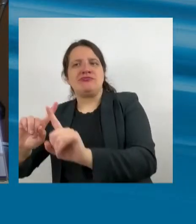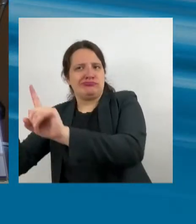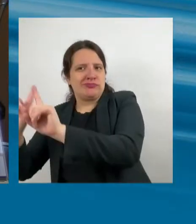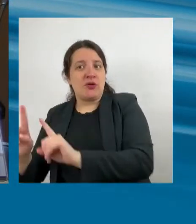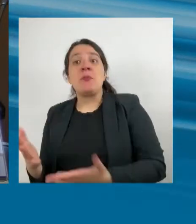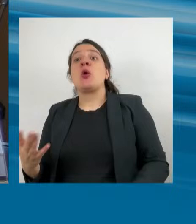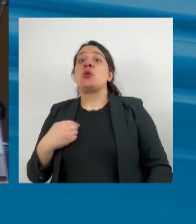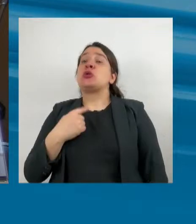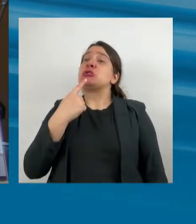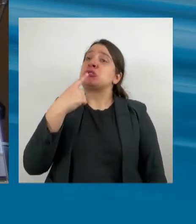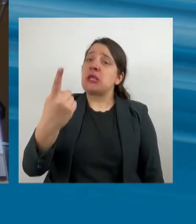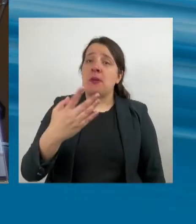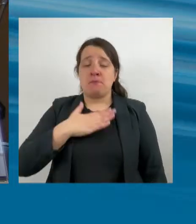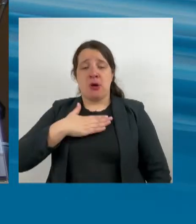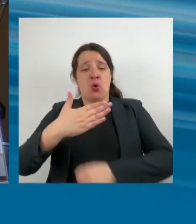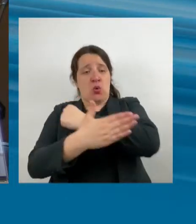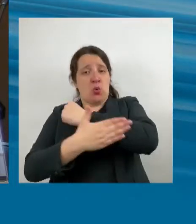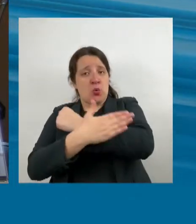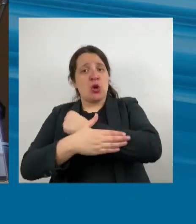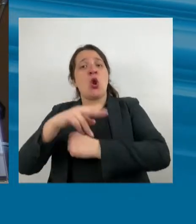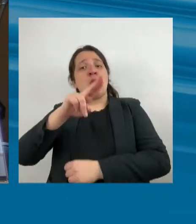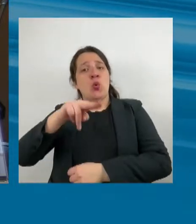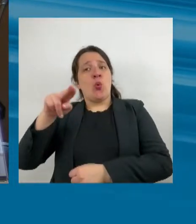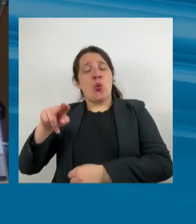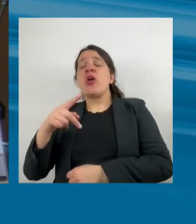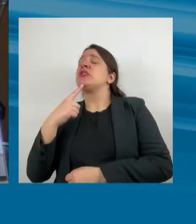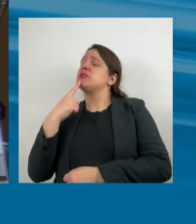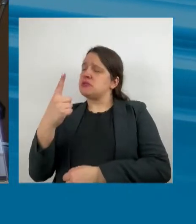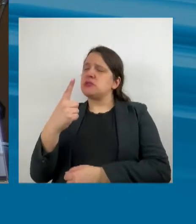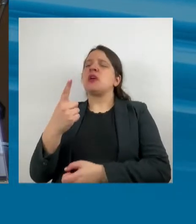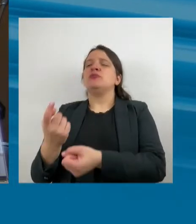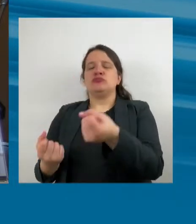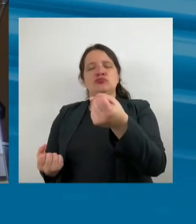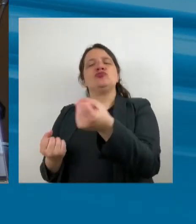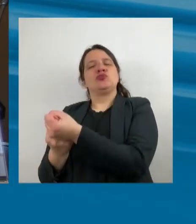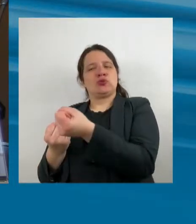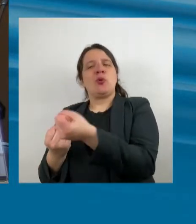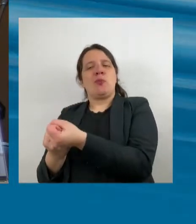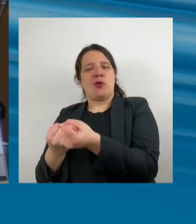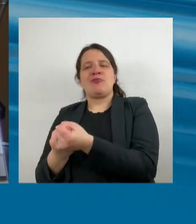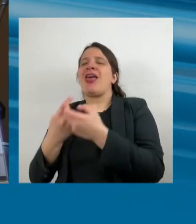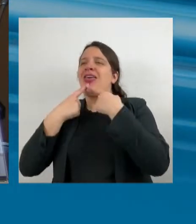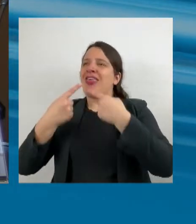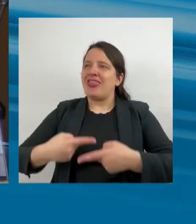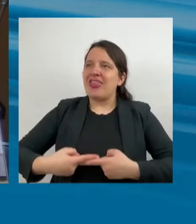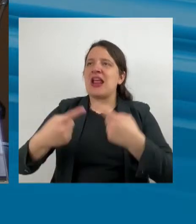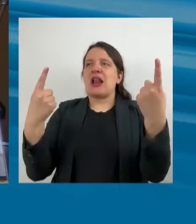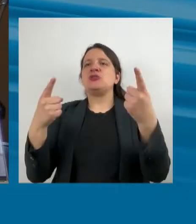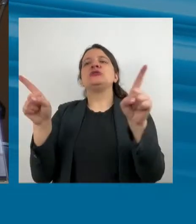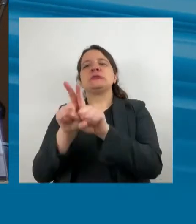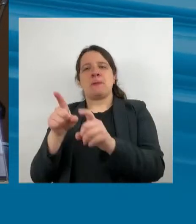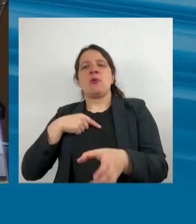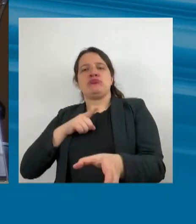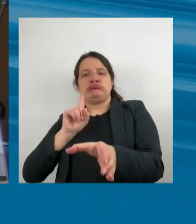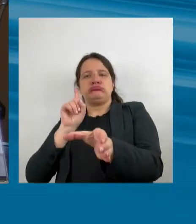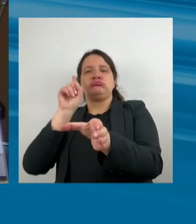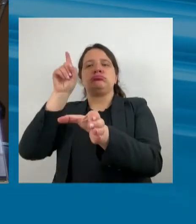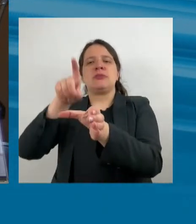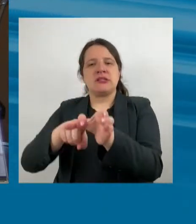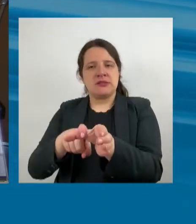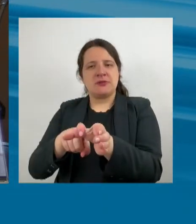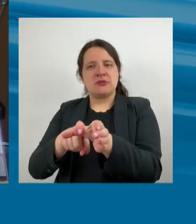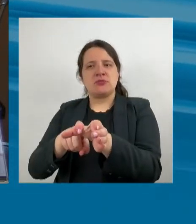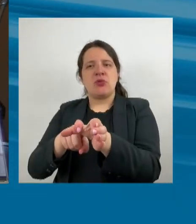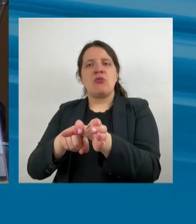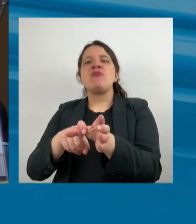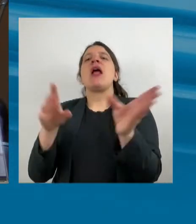of the 4th Financing for Development Conference in Seville, Spain in 2025, together with Mexico, Nepal, and Zambia. We will, in